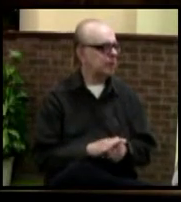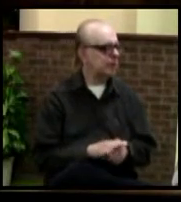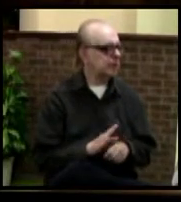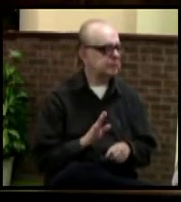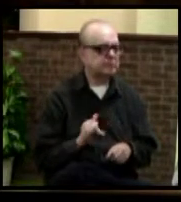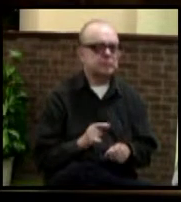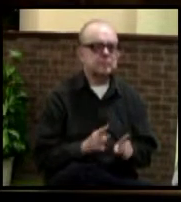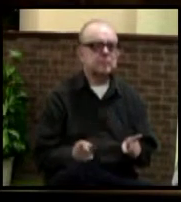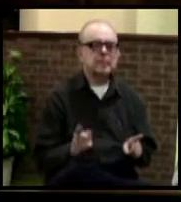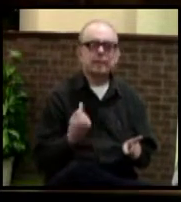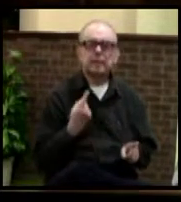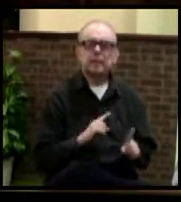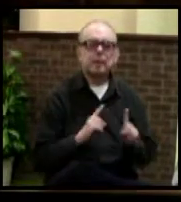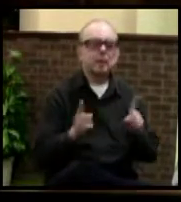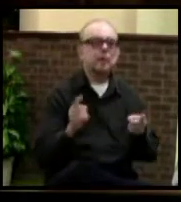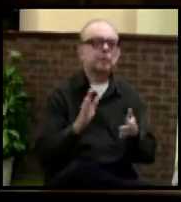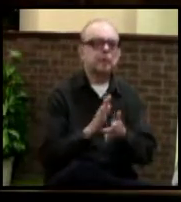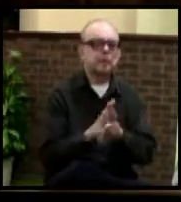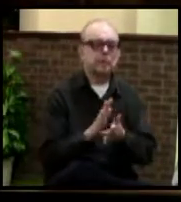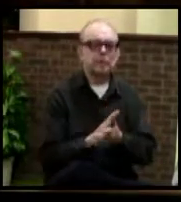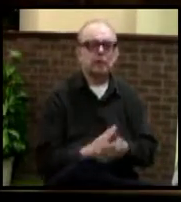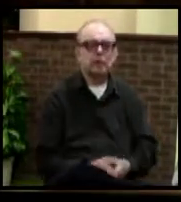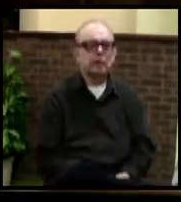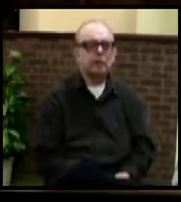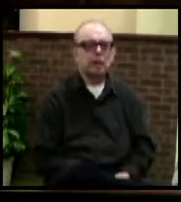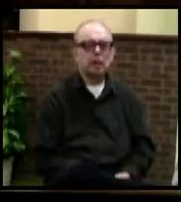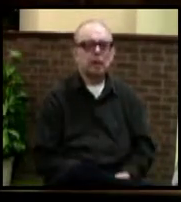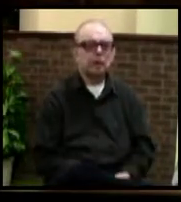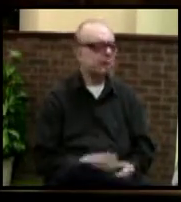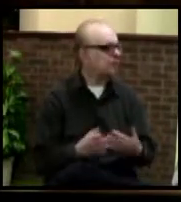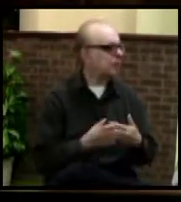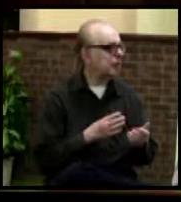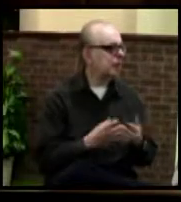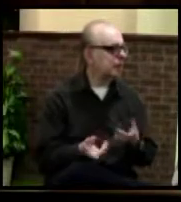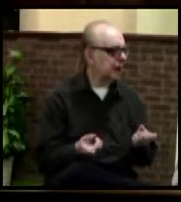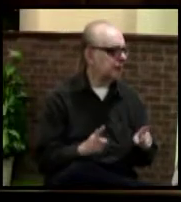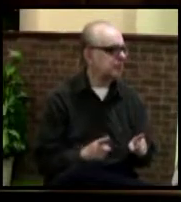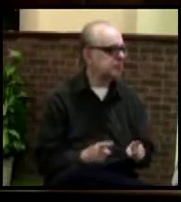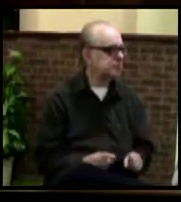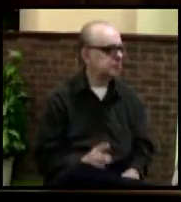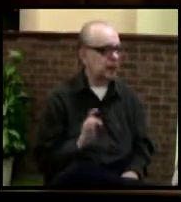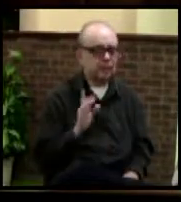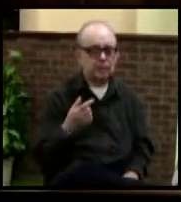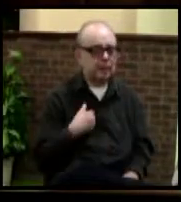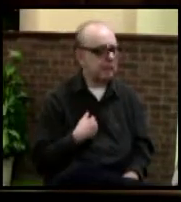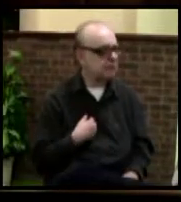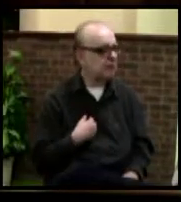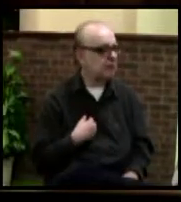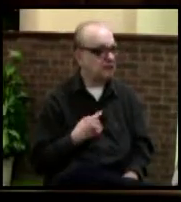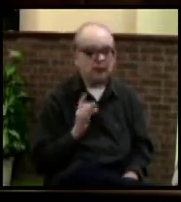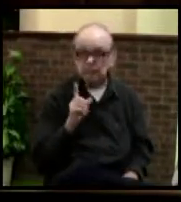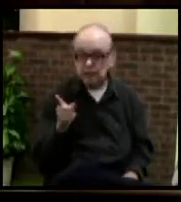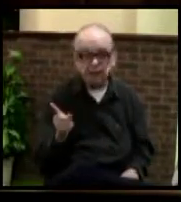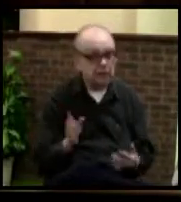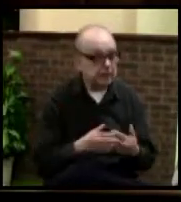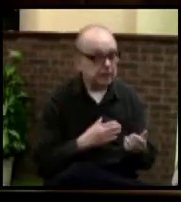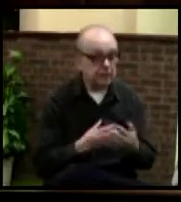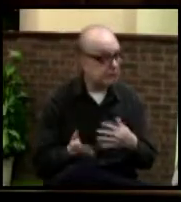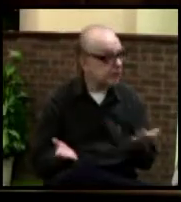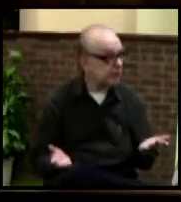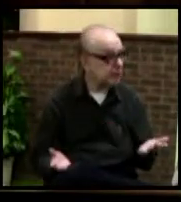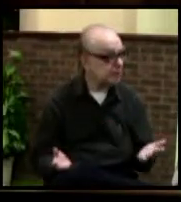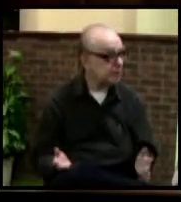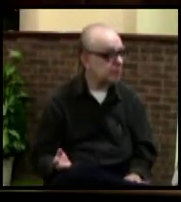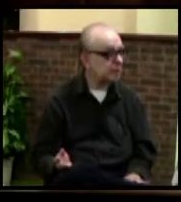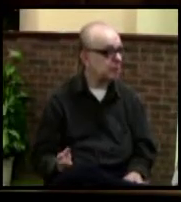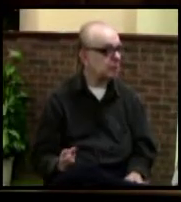I mean, there was bullying going on when we went to school, but we just, whatever. You don't like me? That's fine. I don't like you either.